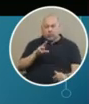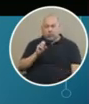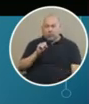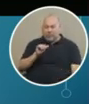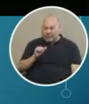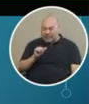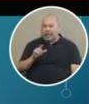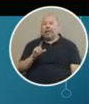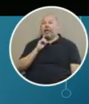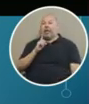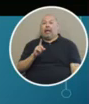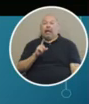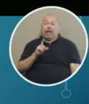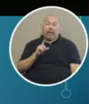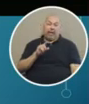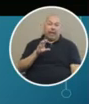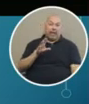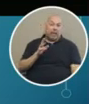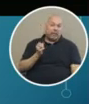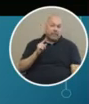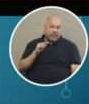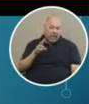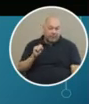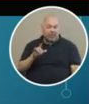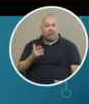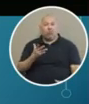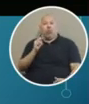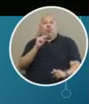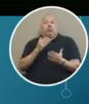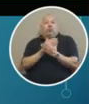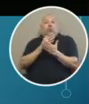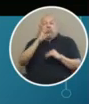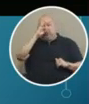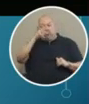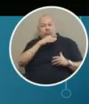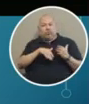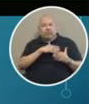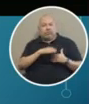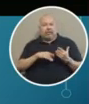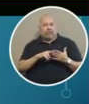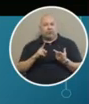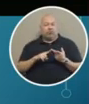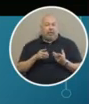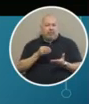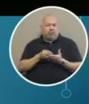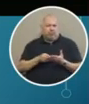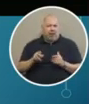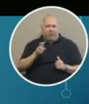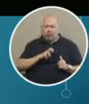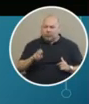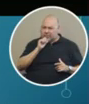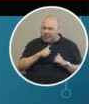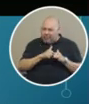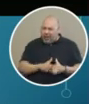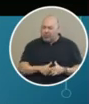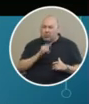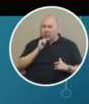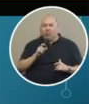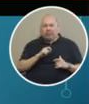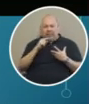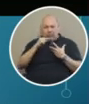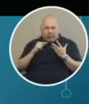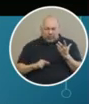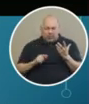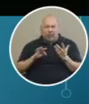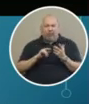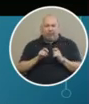The U.S. Customs and Border Protection has implemented new procedures for the processing, and if travelers are not in compliance or do not meet the